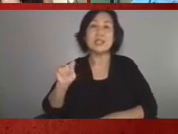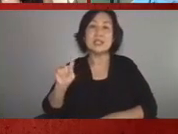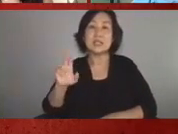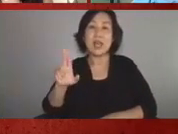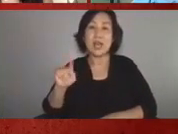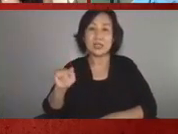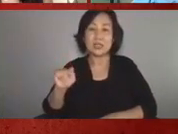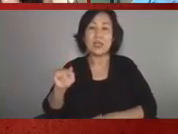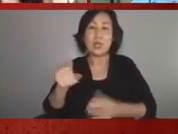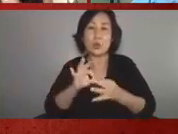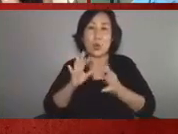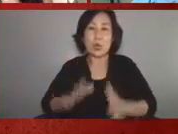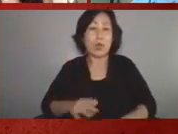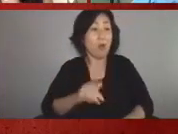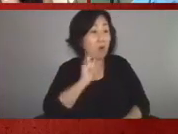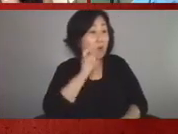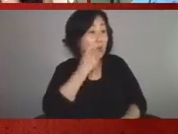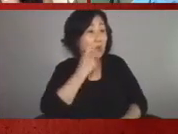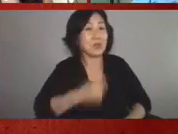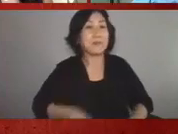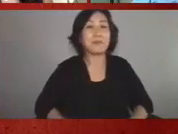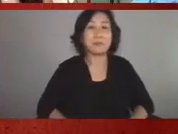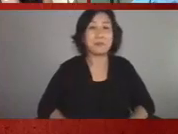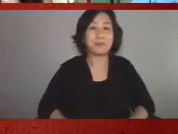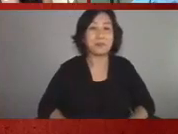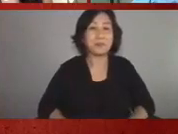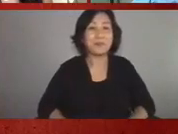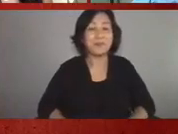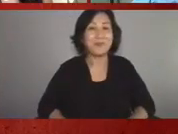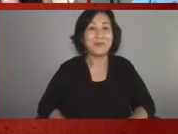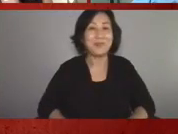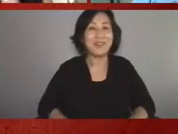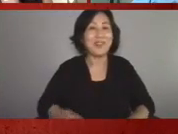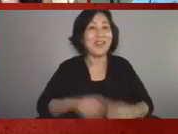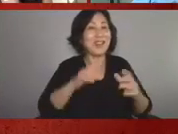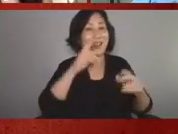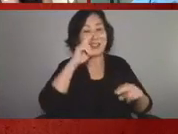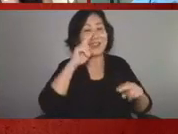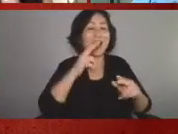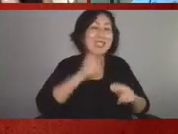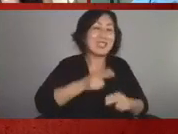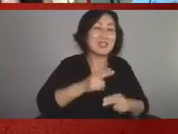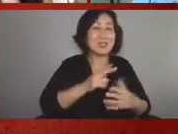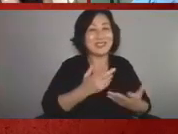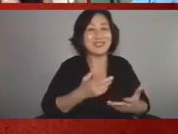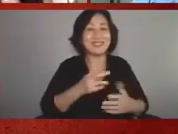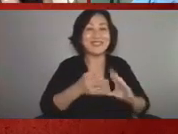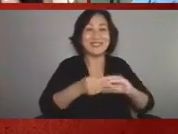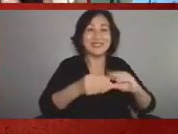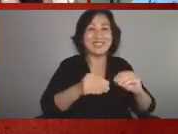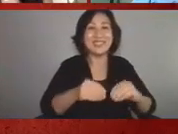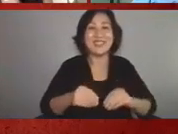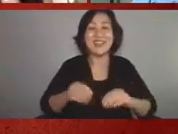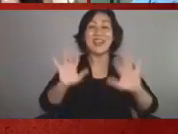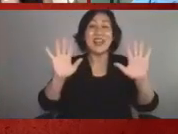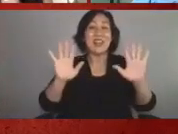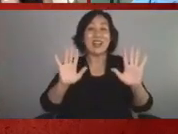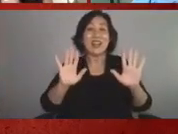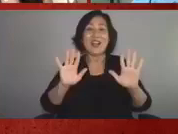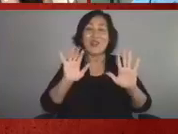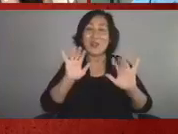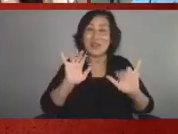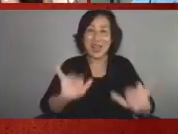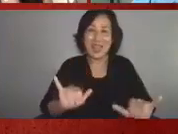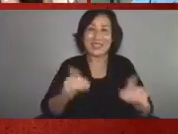Oh. yeah, Oh, cool. yeah. Oh. So a lot of history. Yeah. That's a good